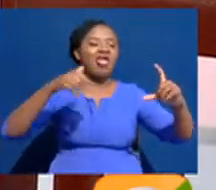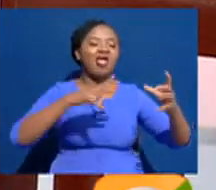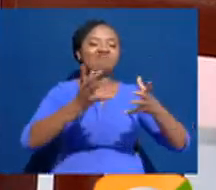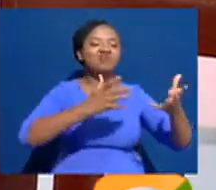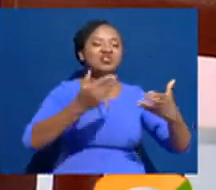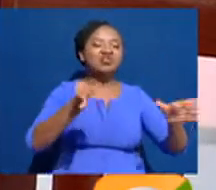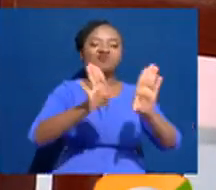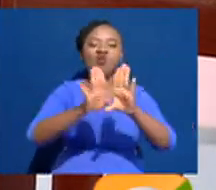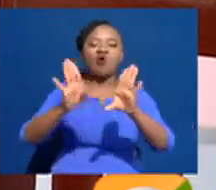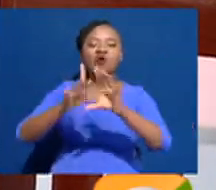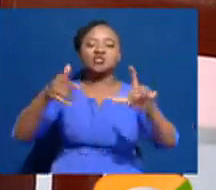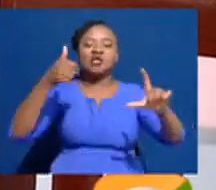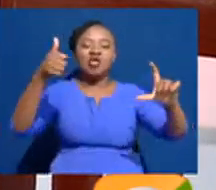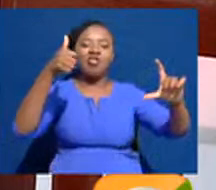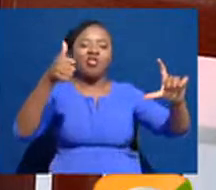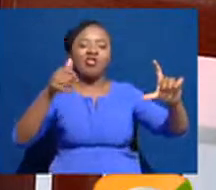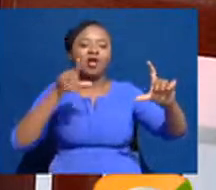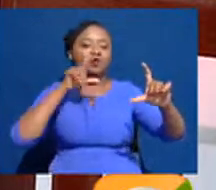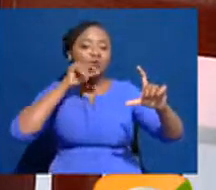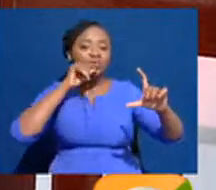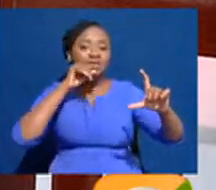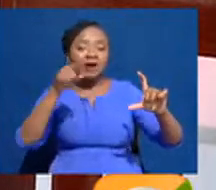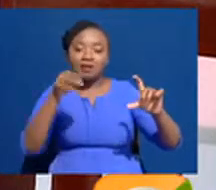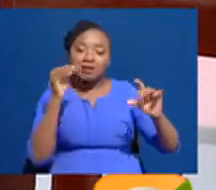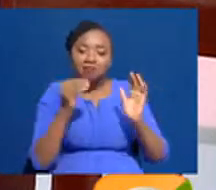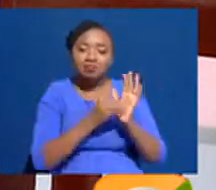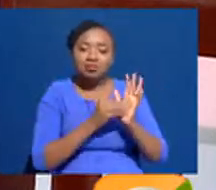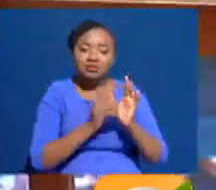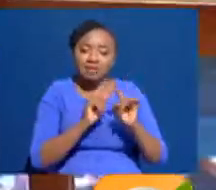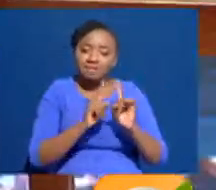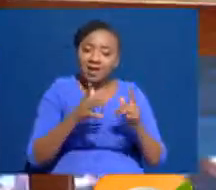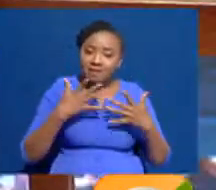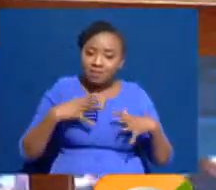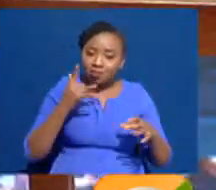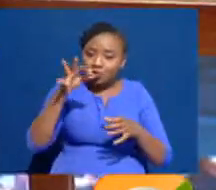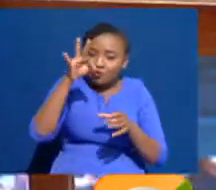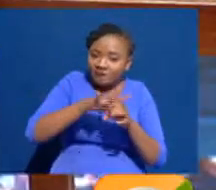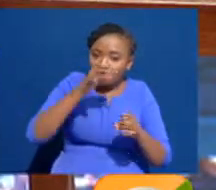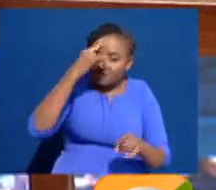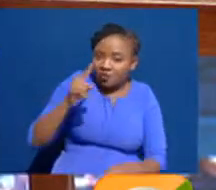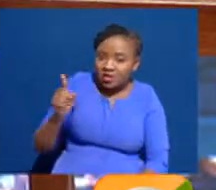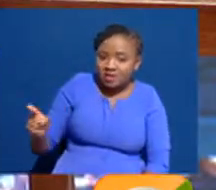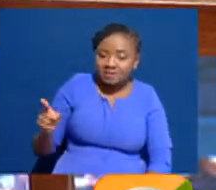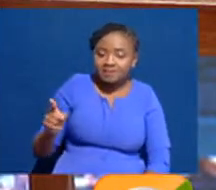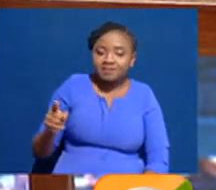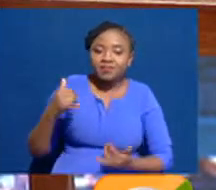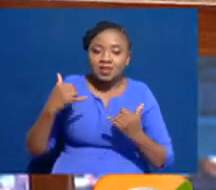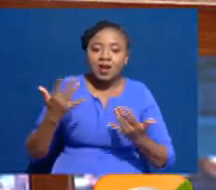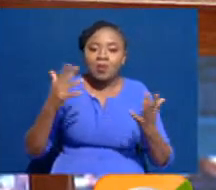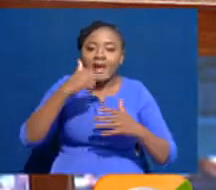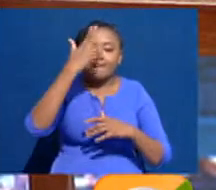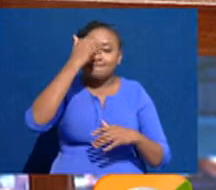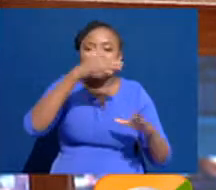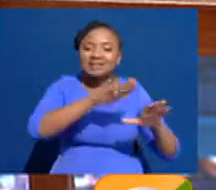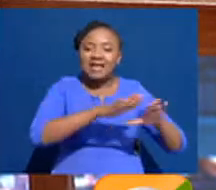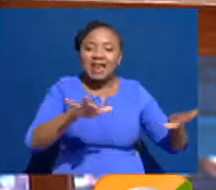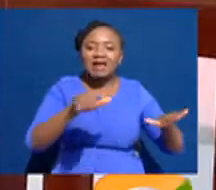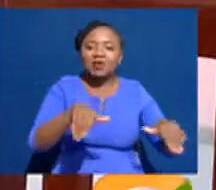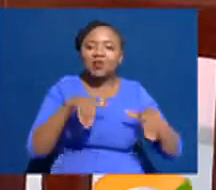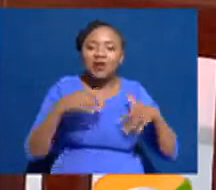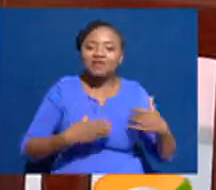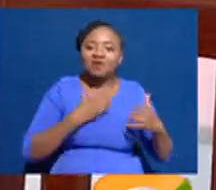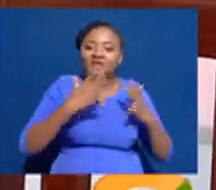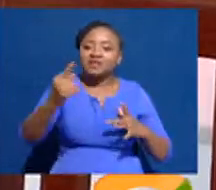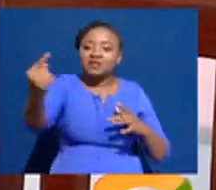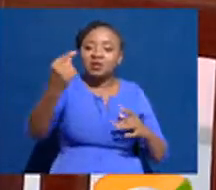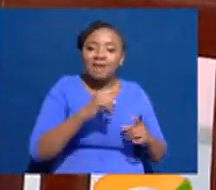working. So while his electorate, the people who voted for him, are in Masailand waiting for tourists, Olekina is